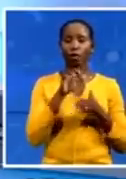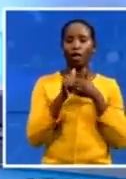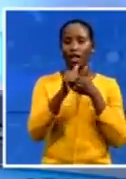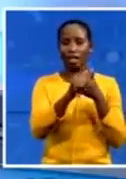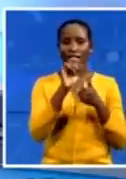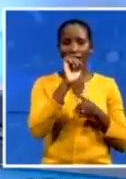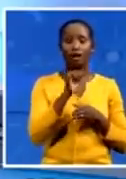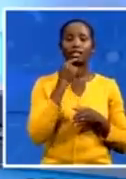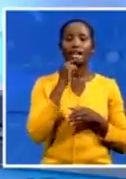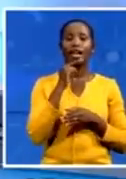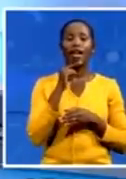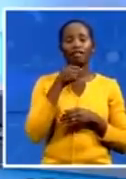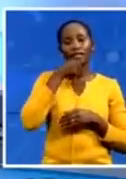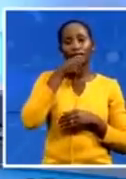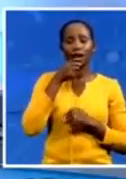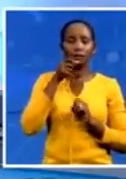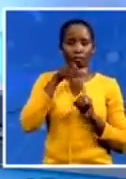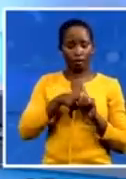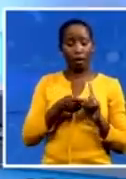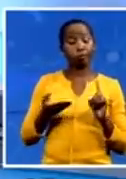Natasha Phiriis has more on this story.